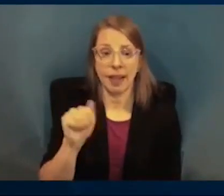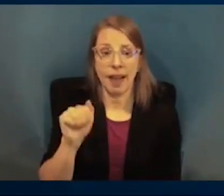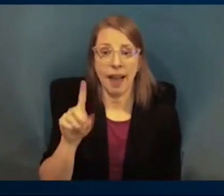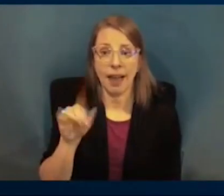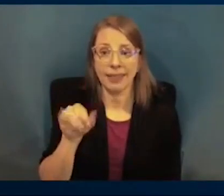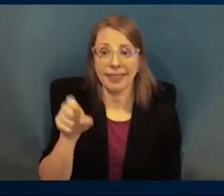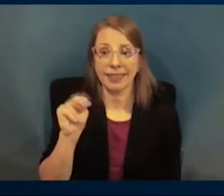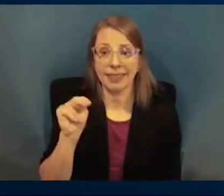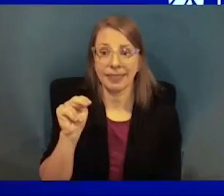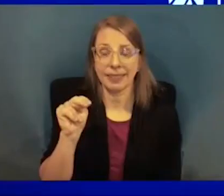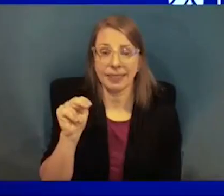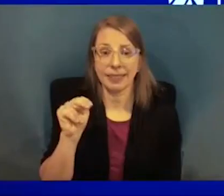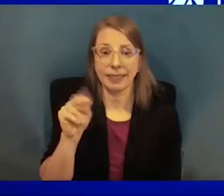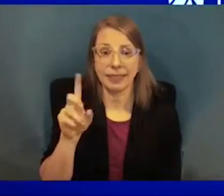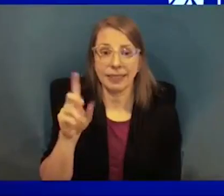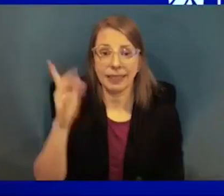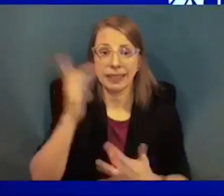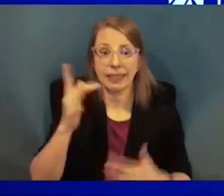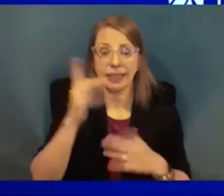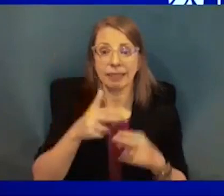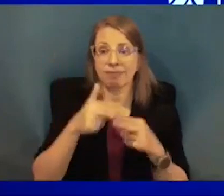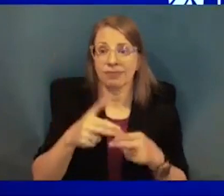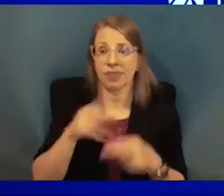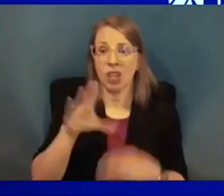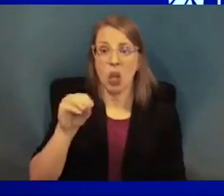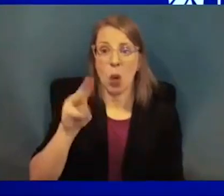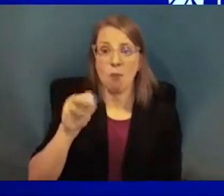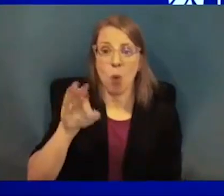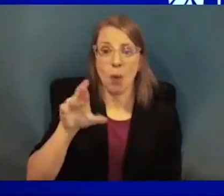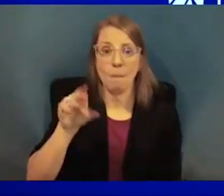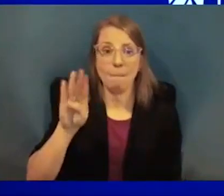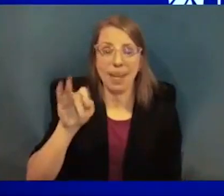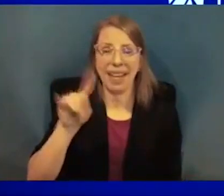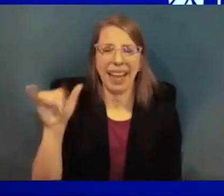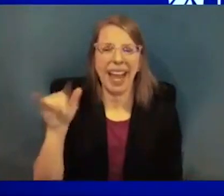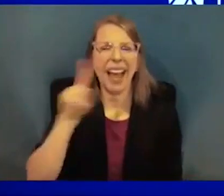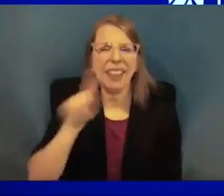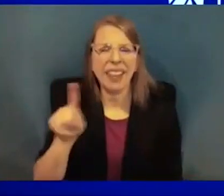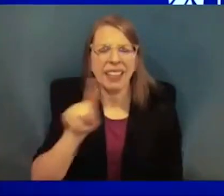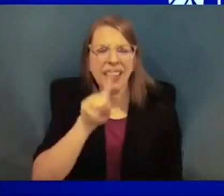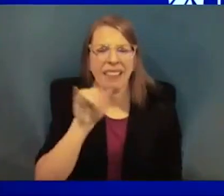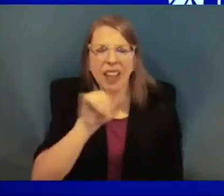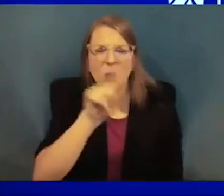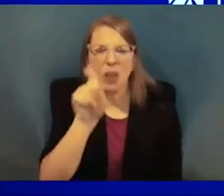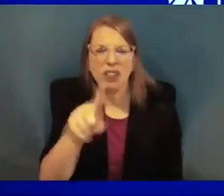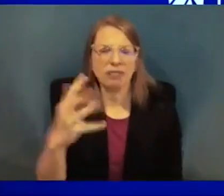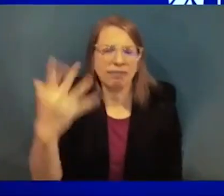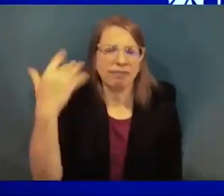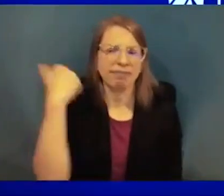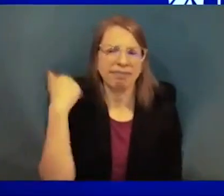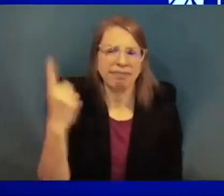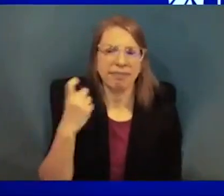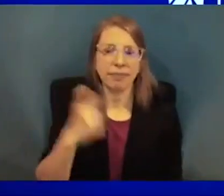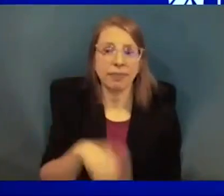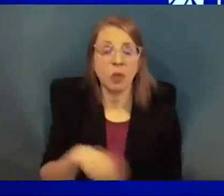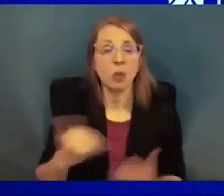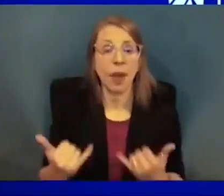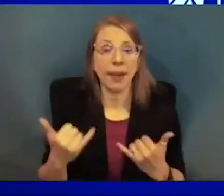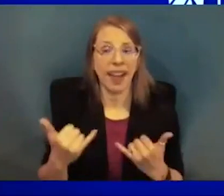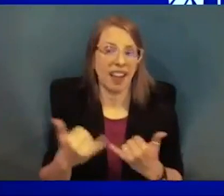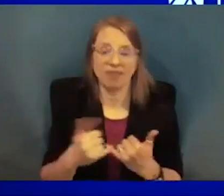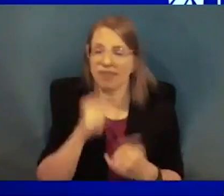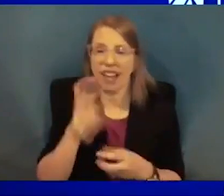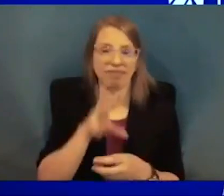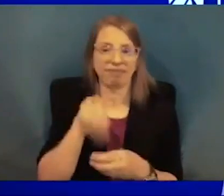comorbidity? You know, at this point in time, I think we've had that question in the past. At this point in time, we wouldn't consider that really